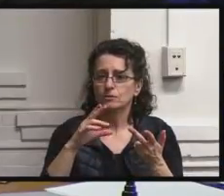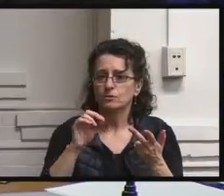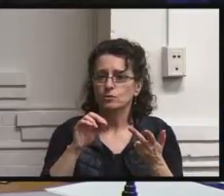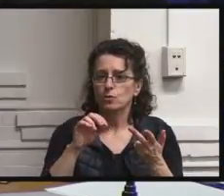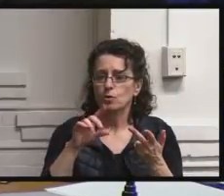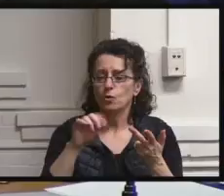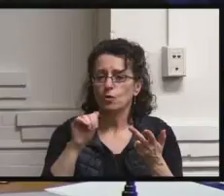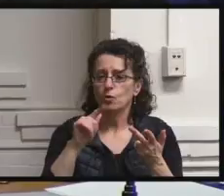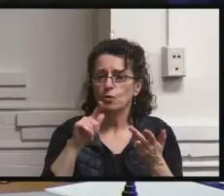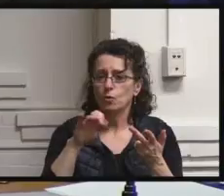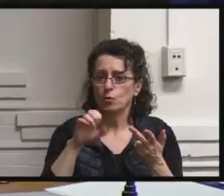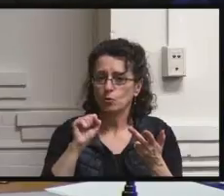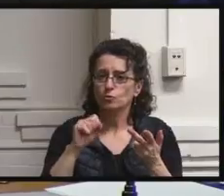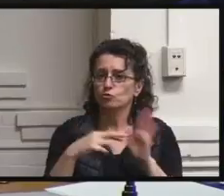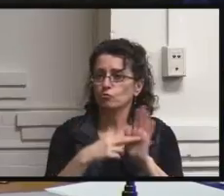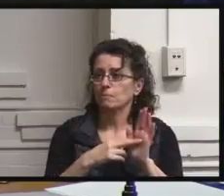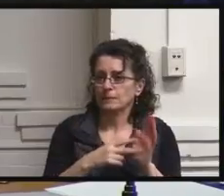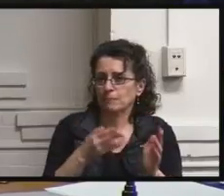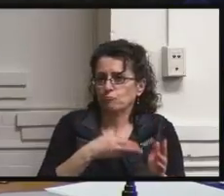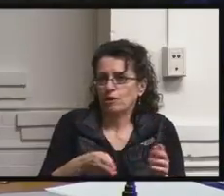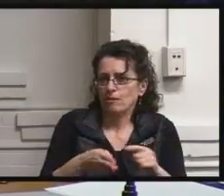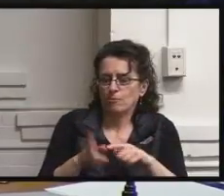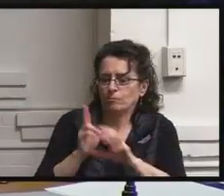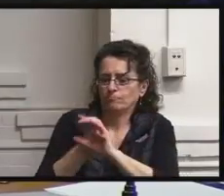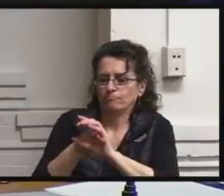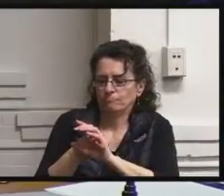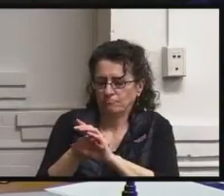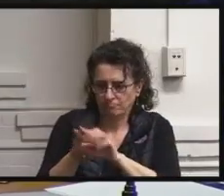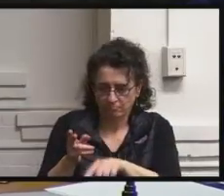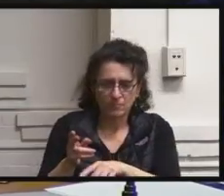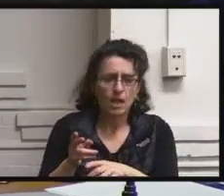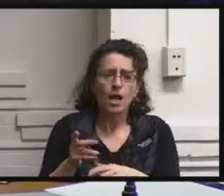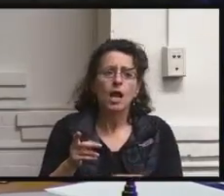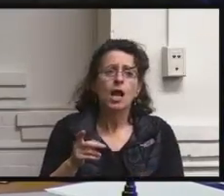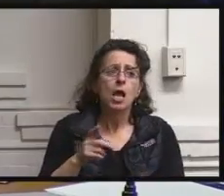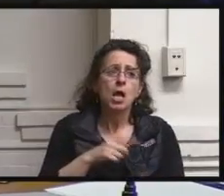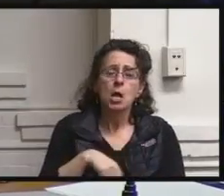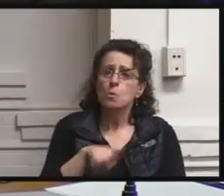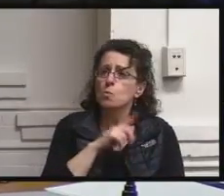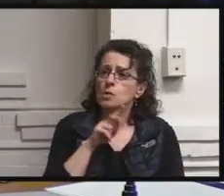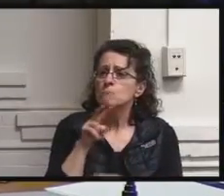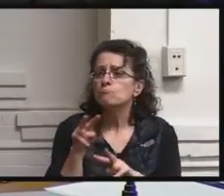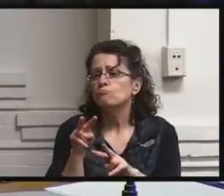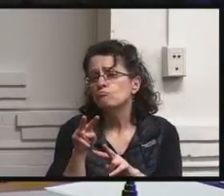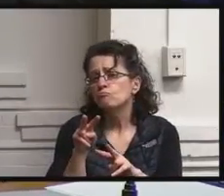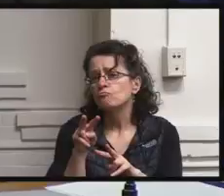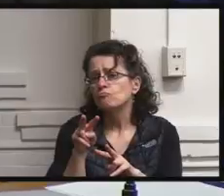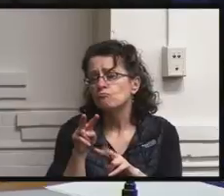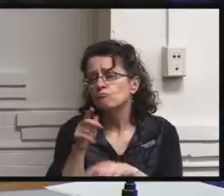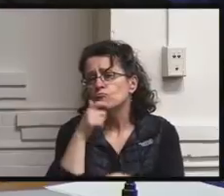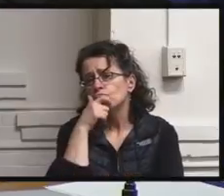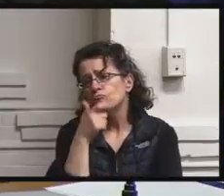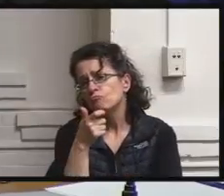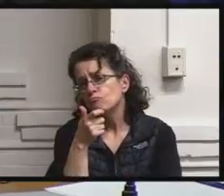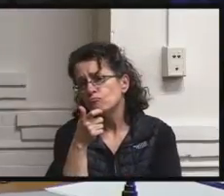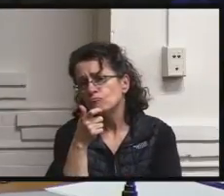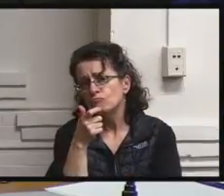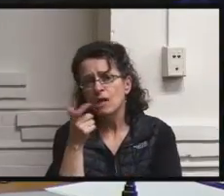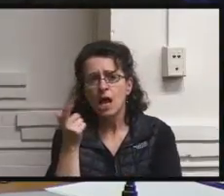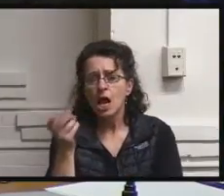there also. So we were well represented but didn't need to say very much because the conversation had become